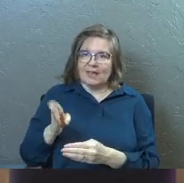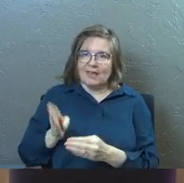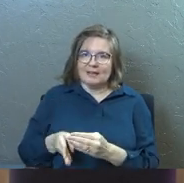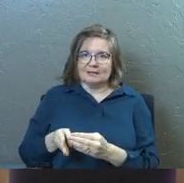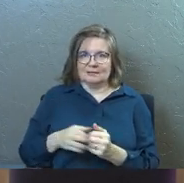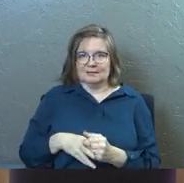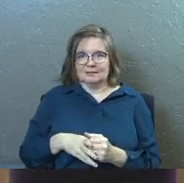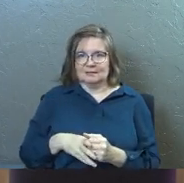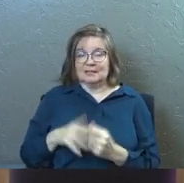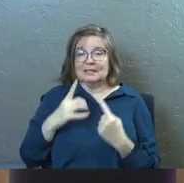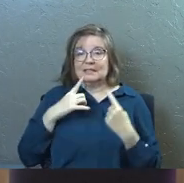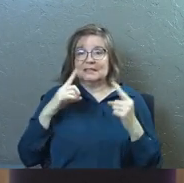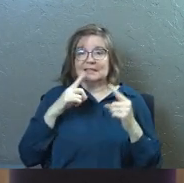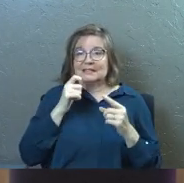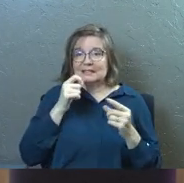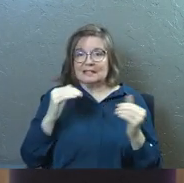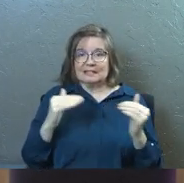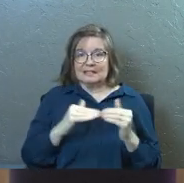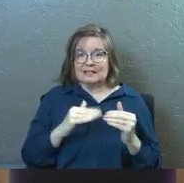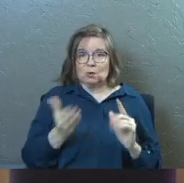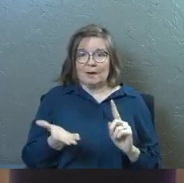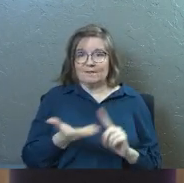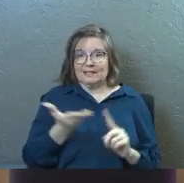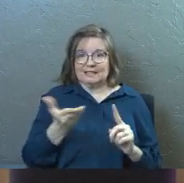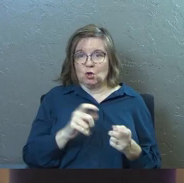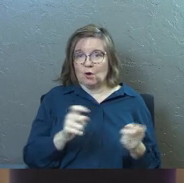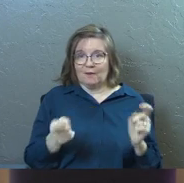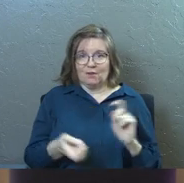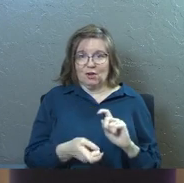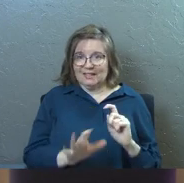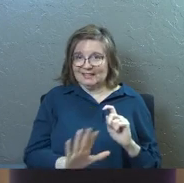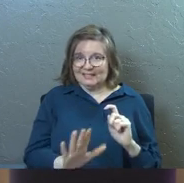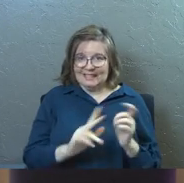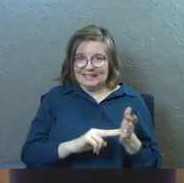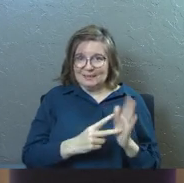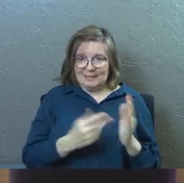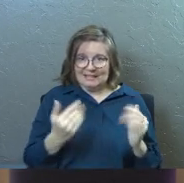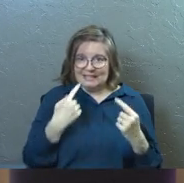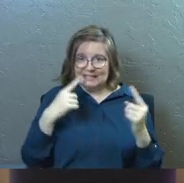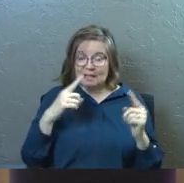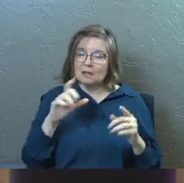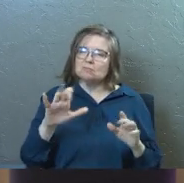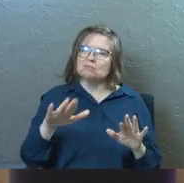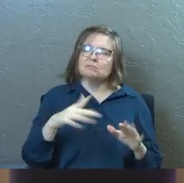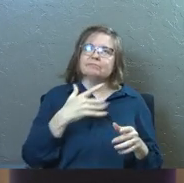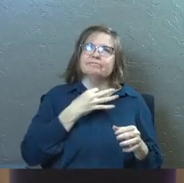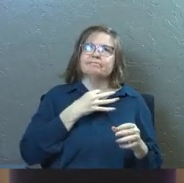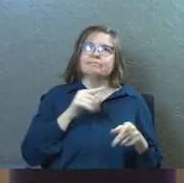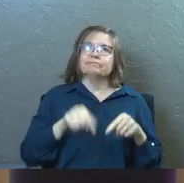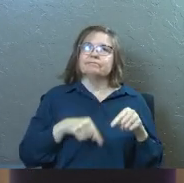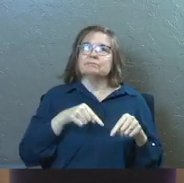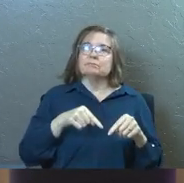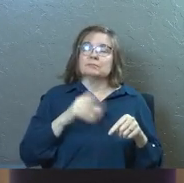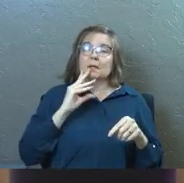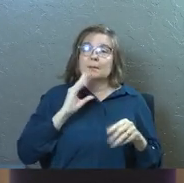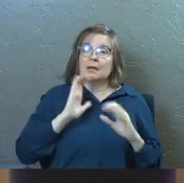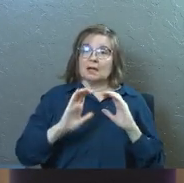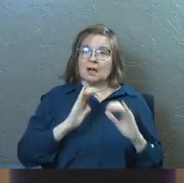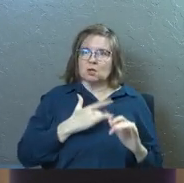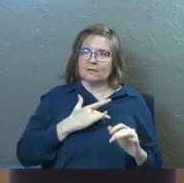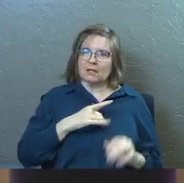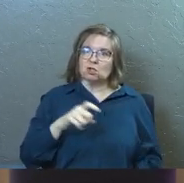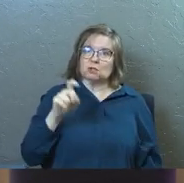end. Success does not equal convincing or converting. You ever get into a conversation and you feel like